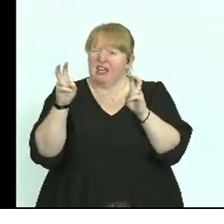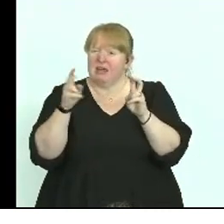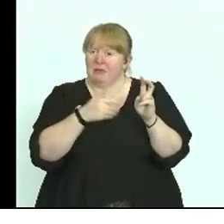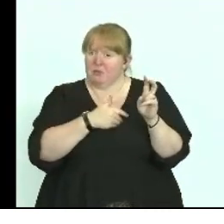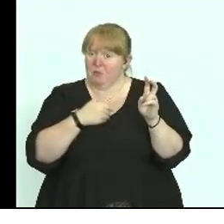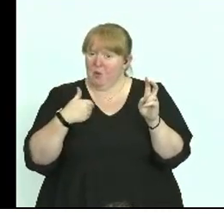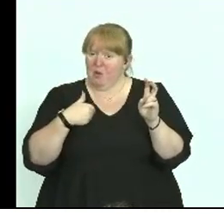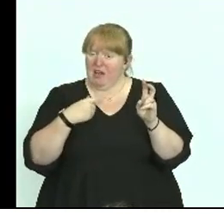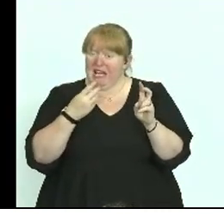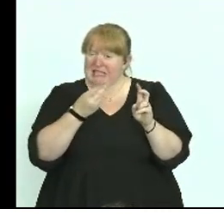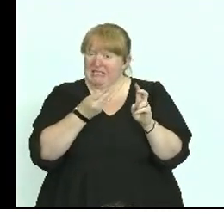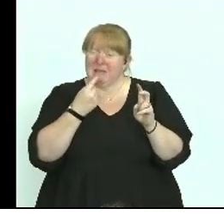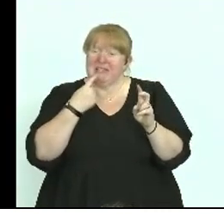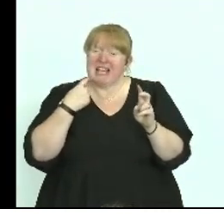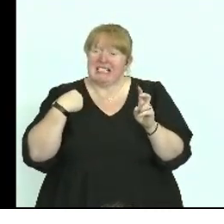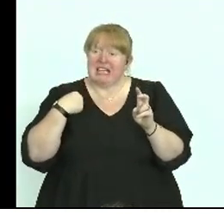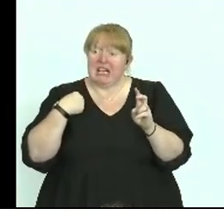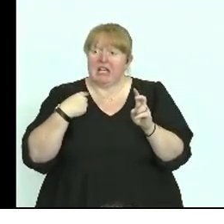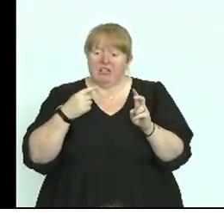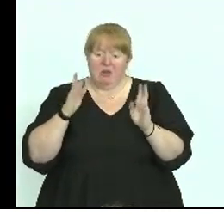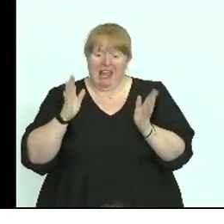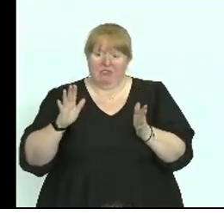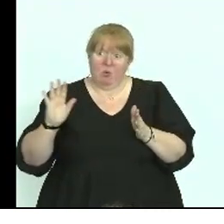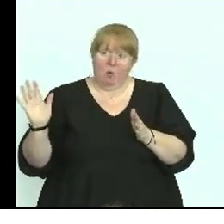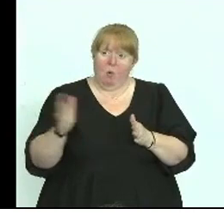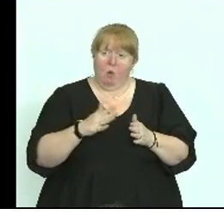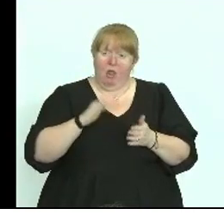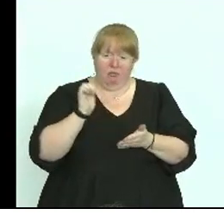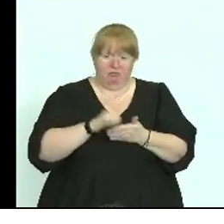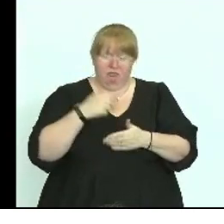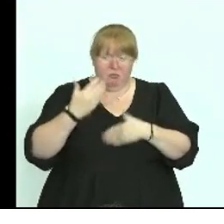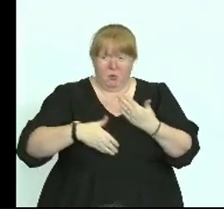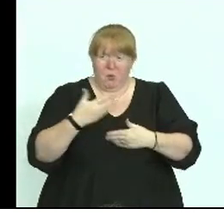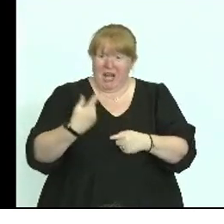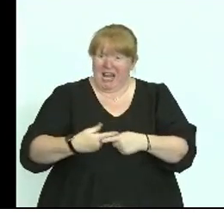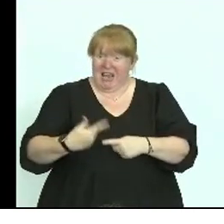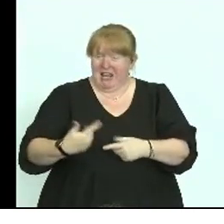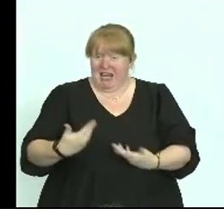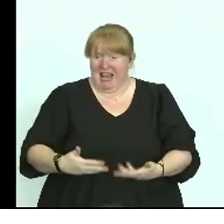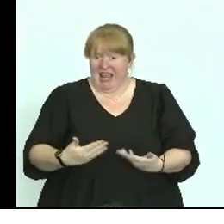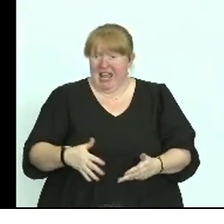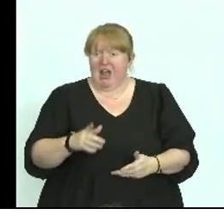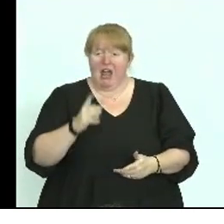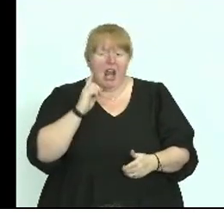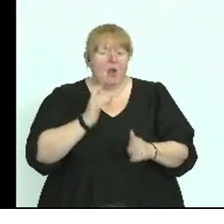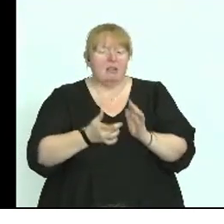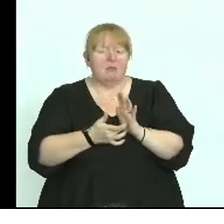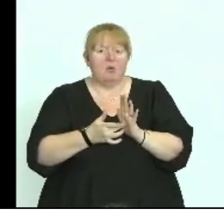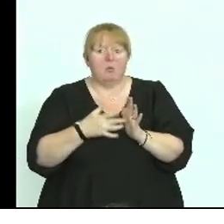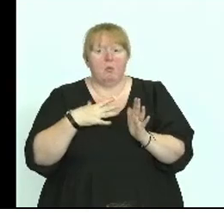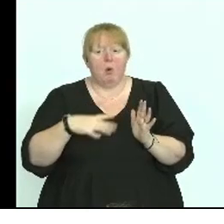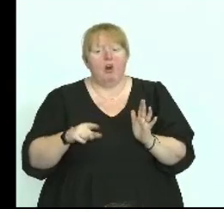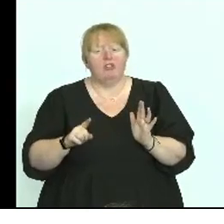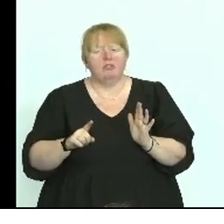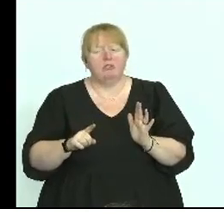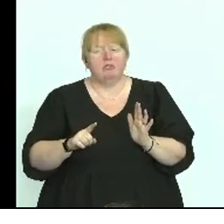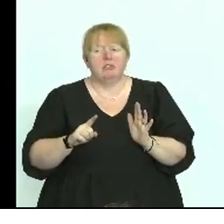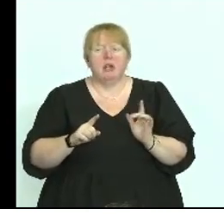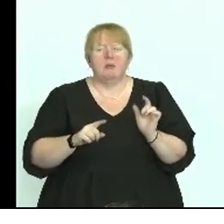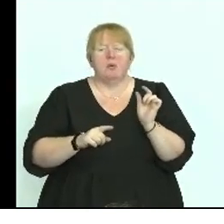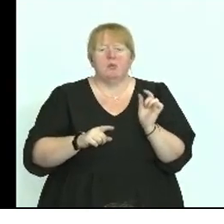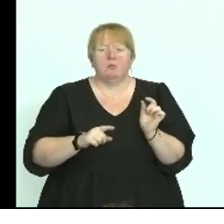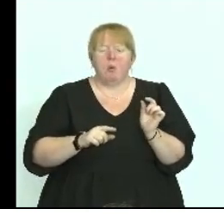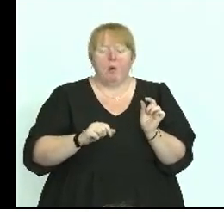morning and I think a little bit yesterday, we don't have to do all of it right away. It's important to us. We know we want to. But what are the